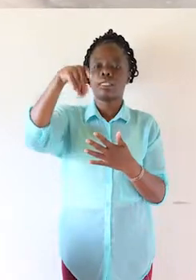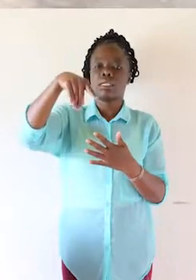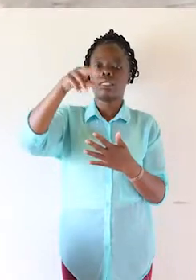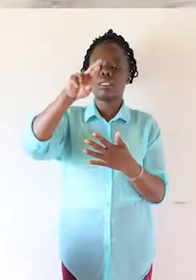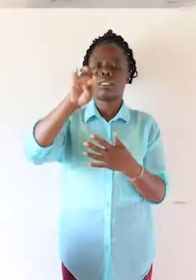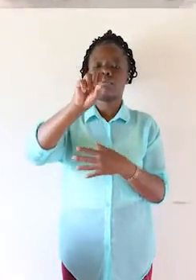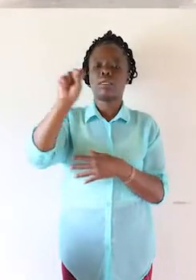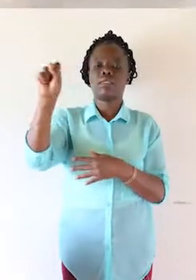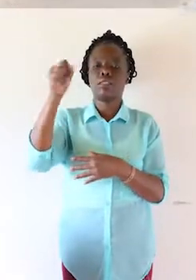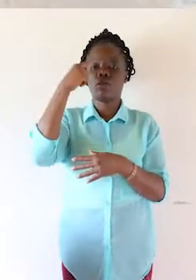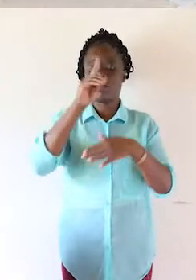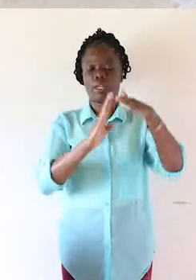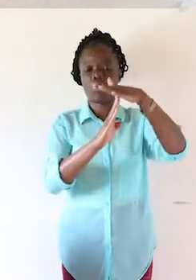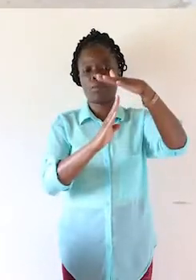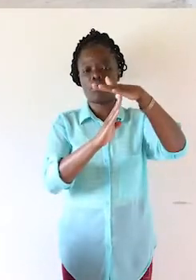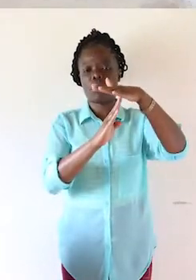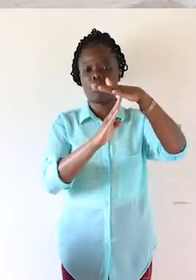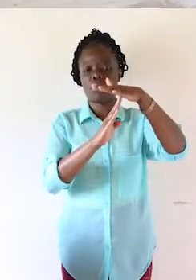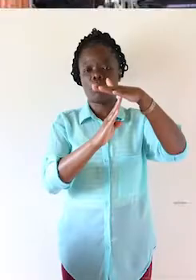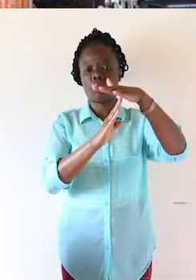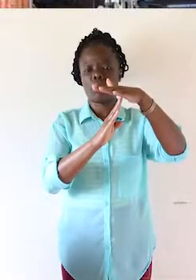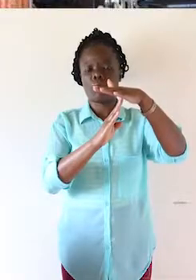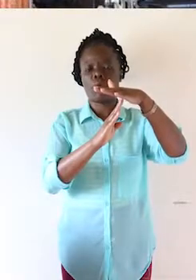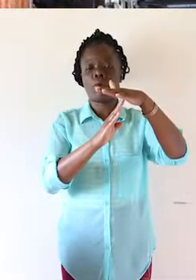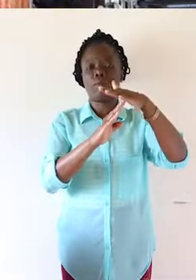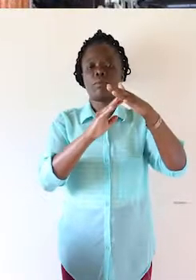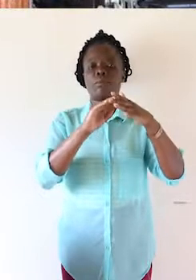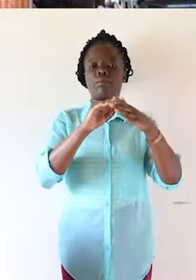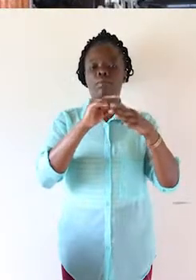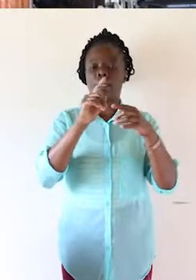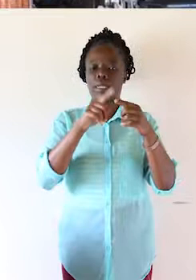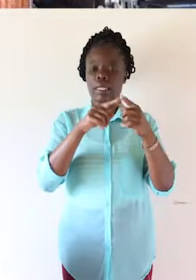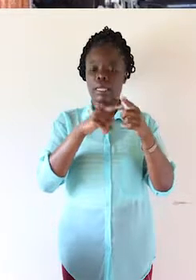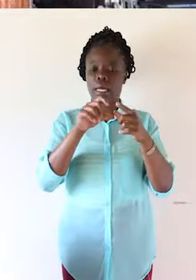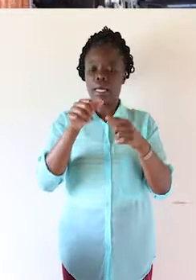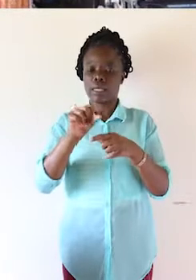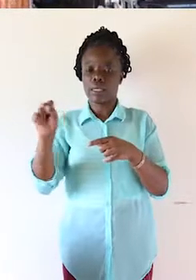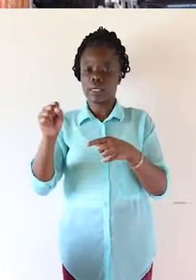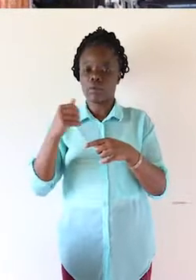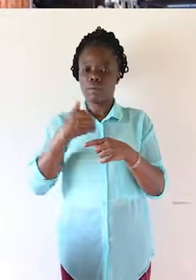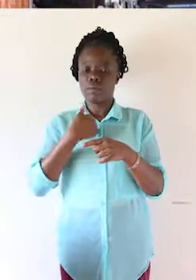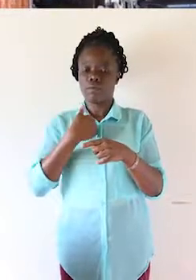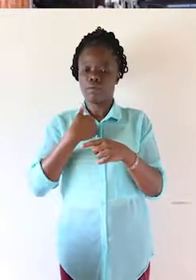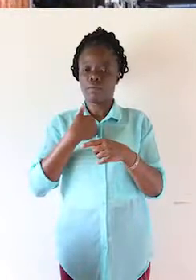wood is cypress for the top. The size, this one here is